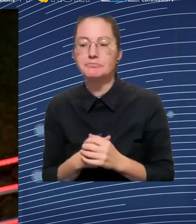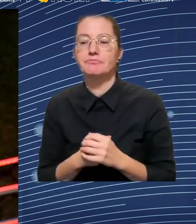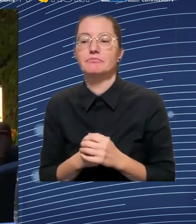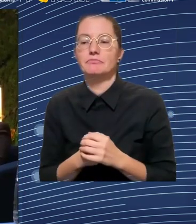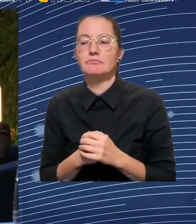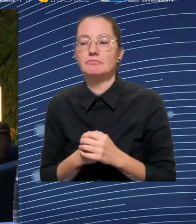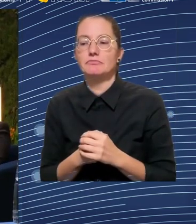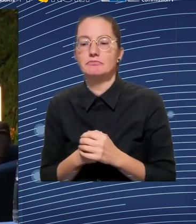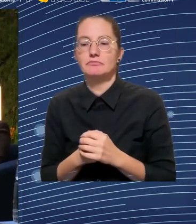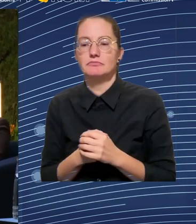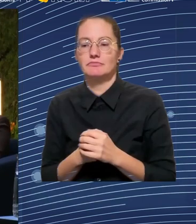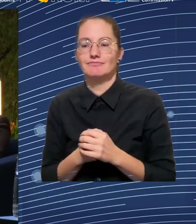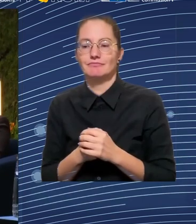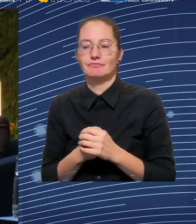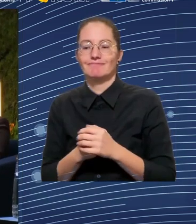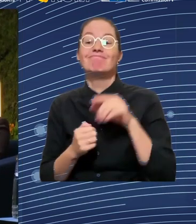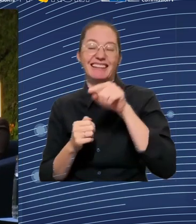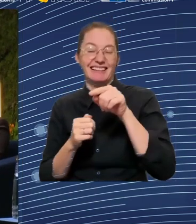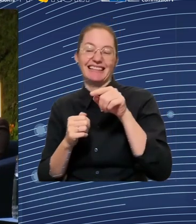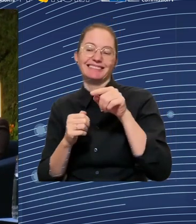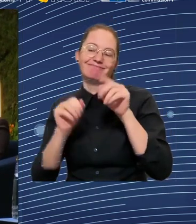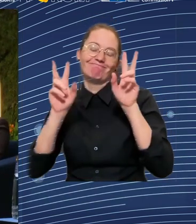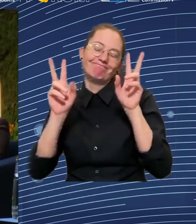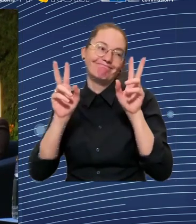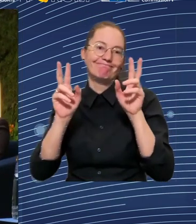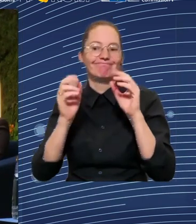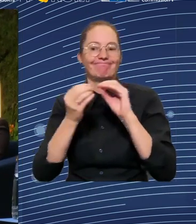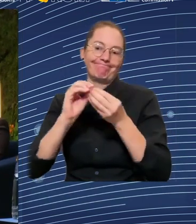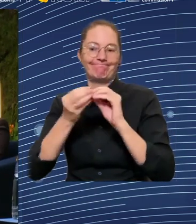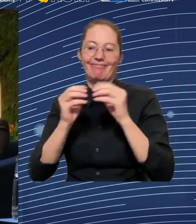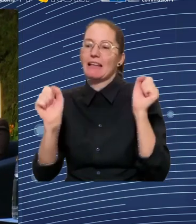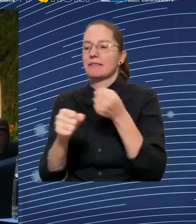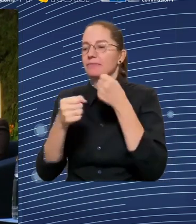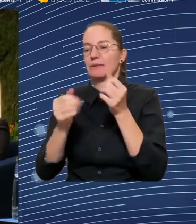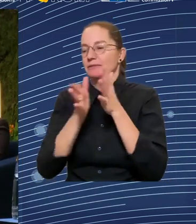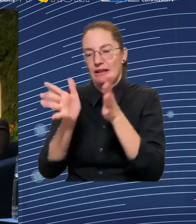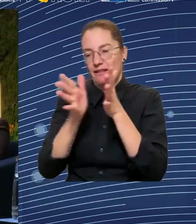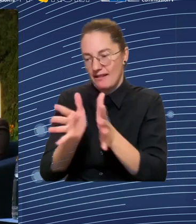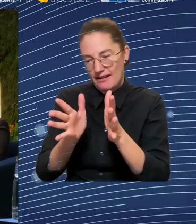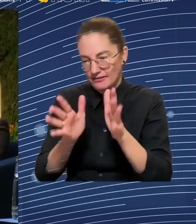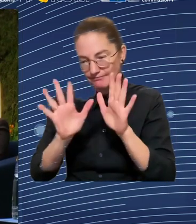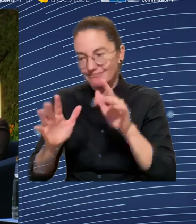brief clarification on this. So when you saw, for example, the decomposition